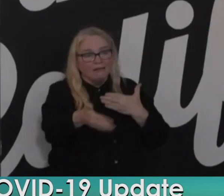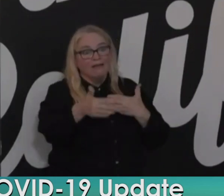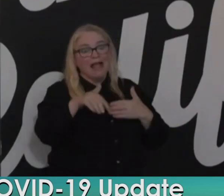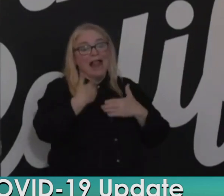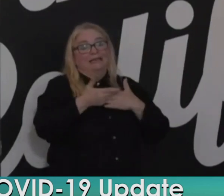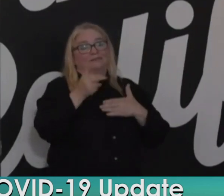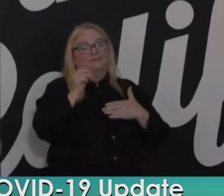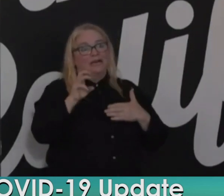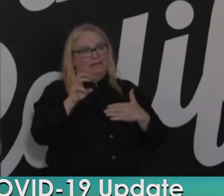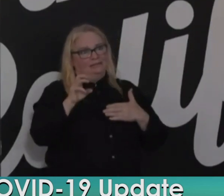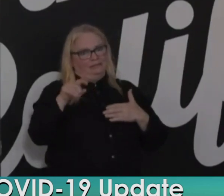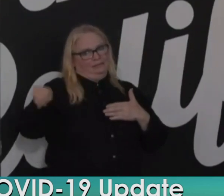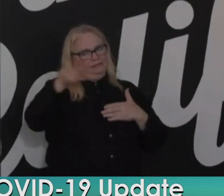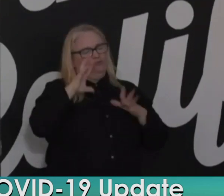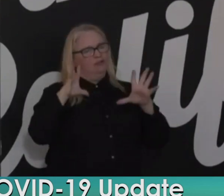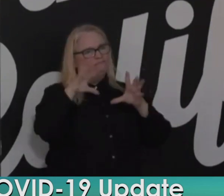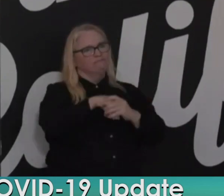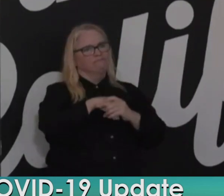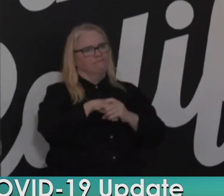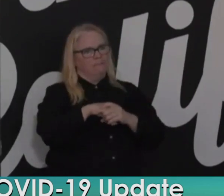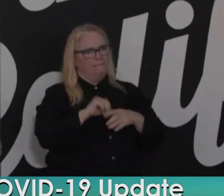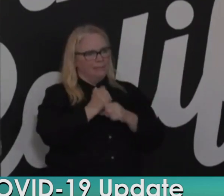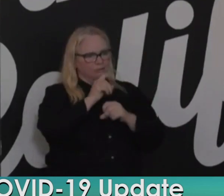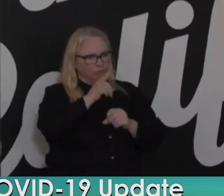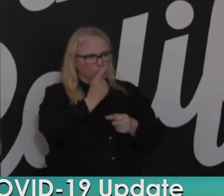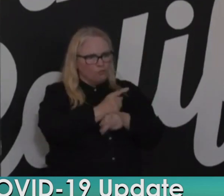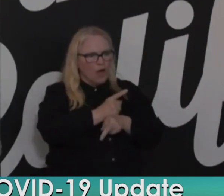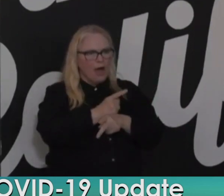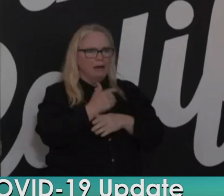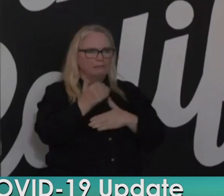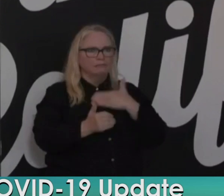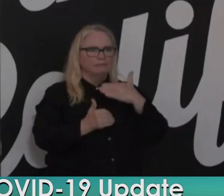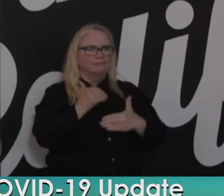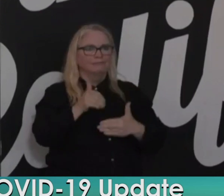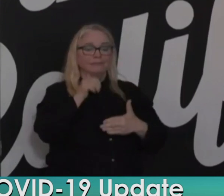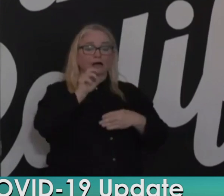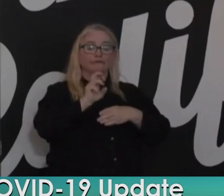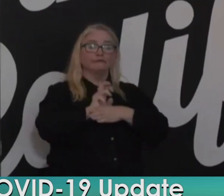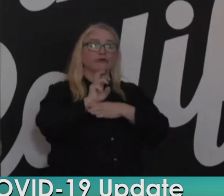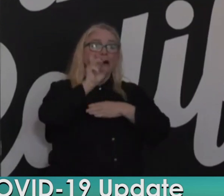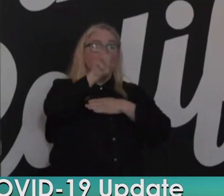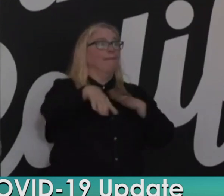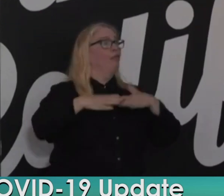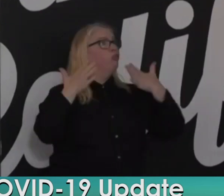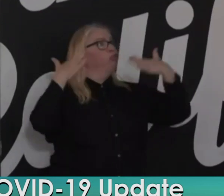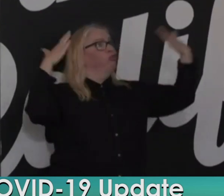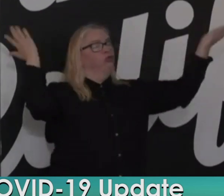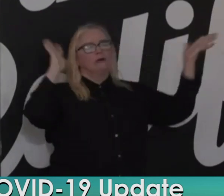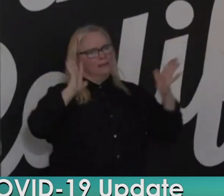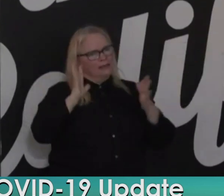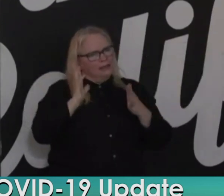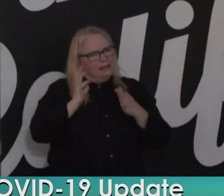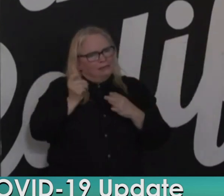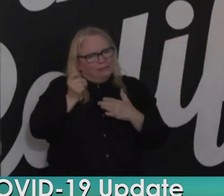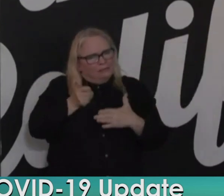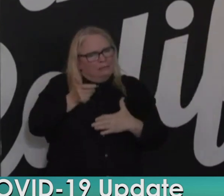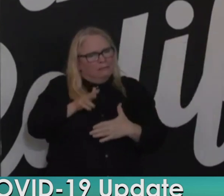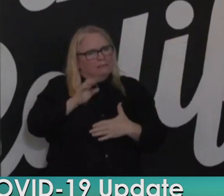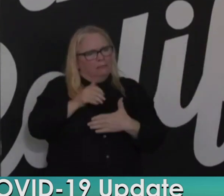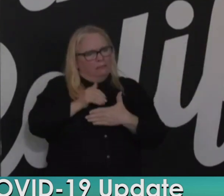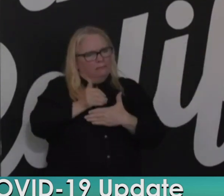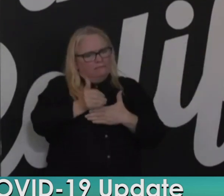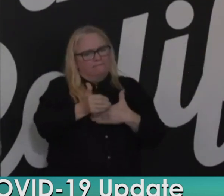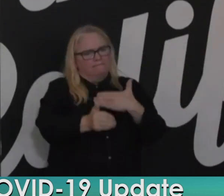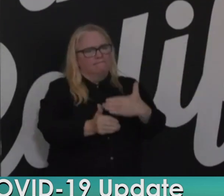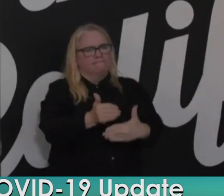it right and to make sure we don't jump ahead of ourselves and have a second wave that then forces us to